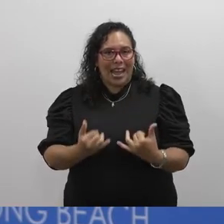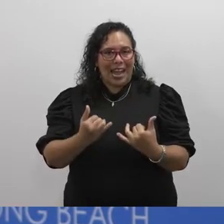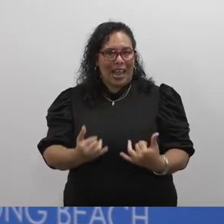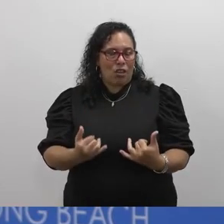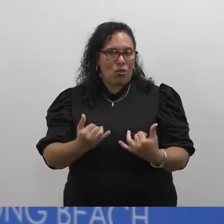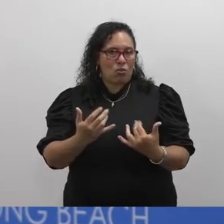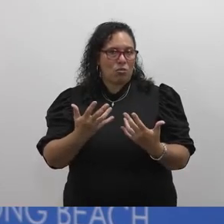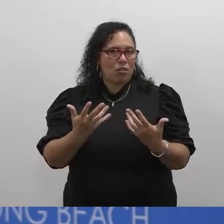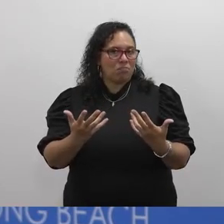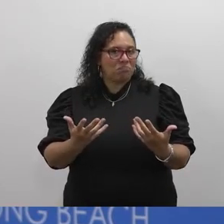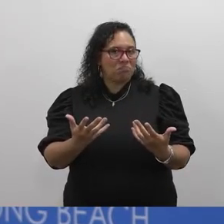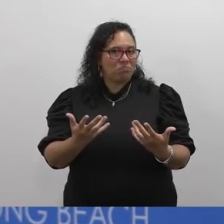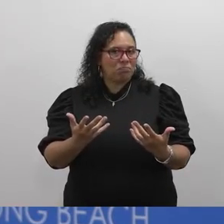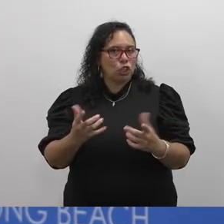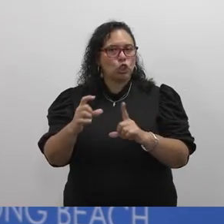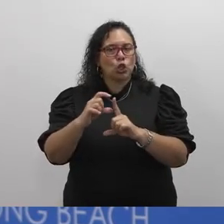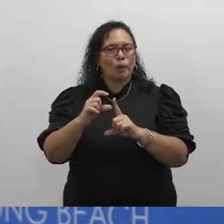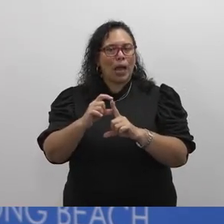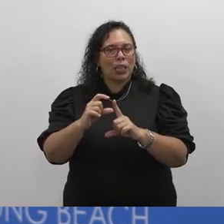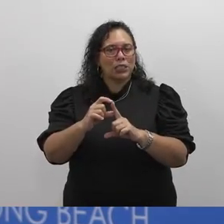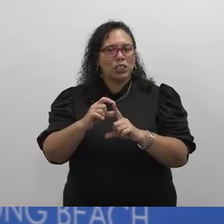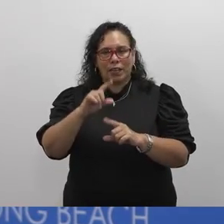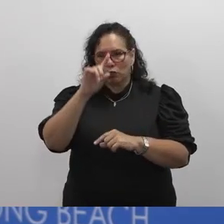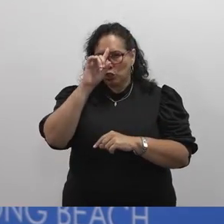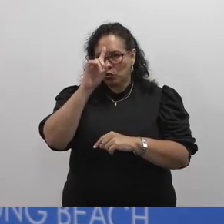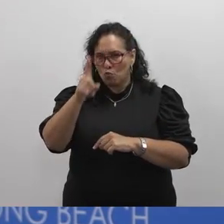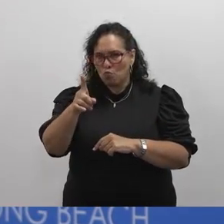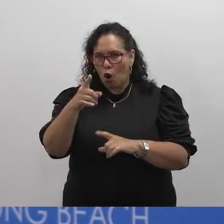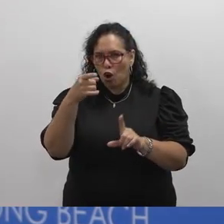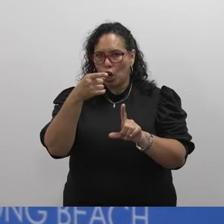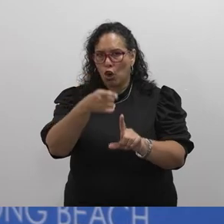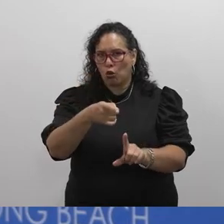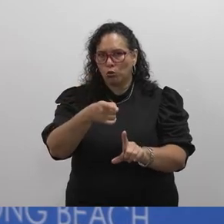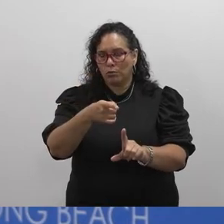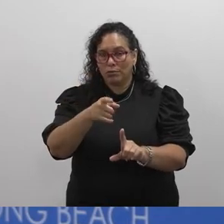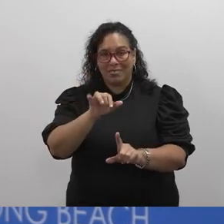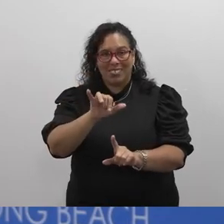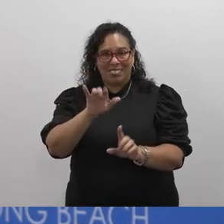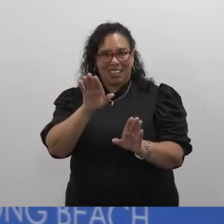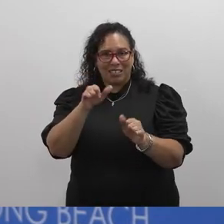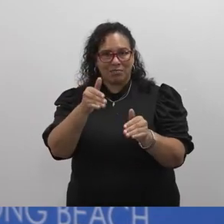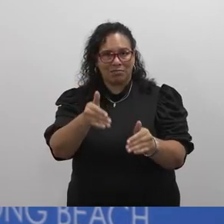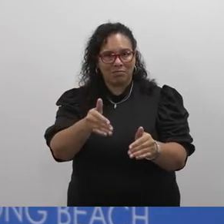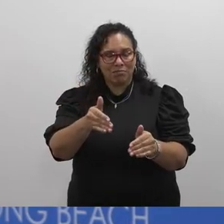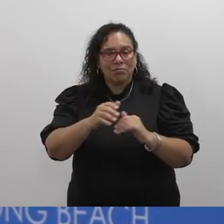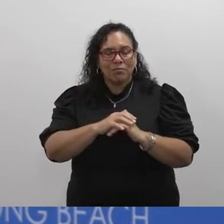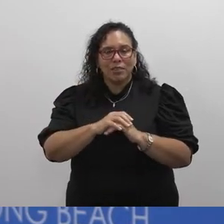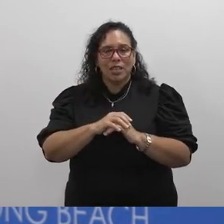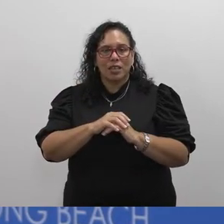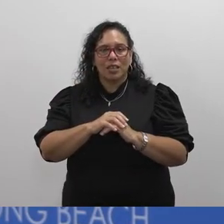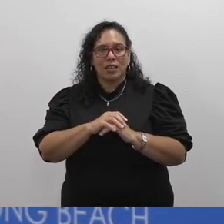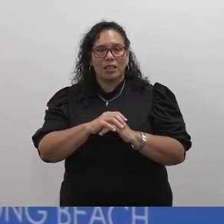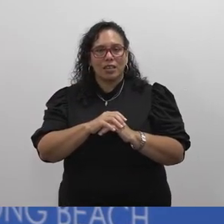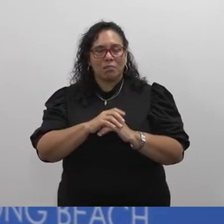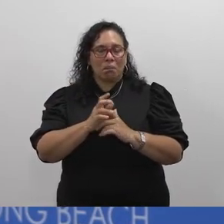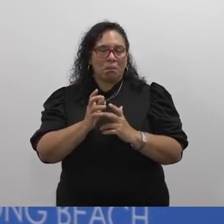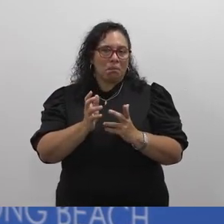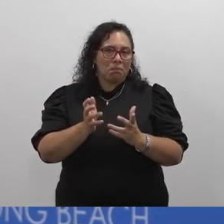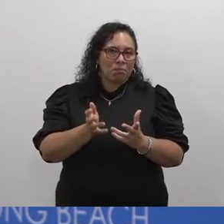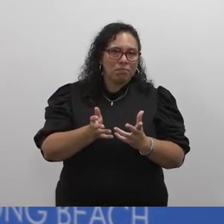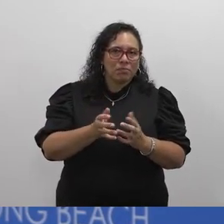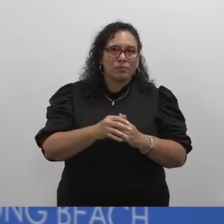the terminology of SMART goals and making that a heightened focus. So those like small nuances, though, aren't